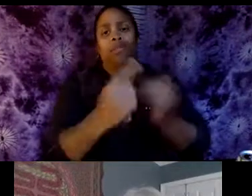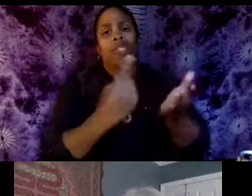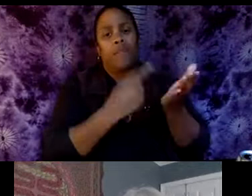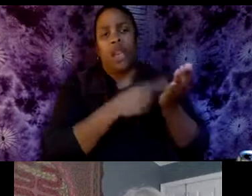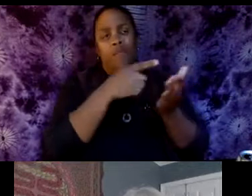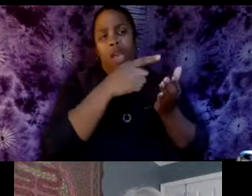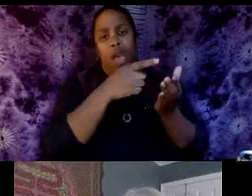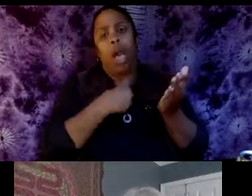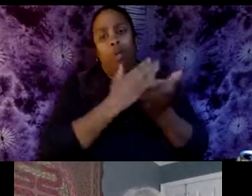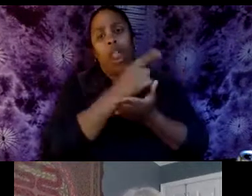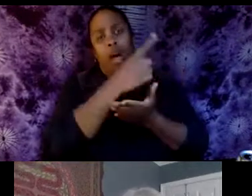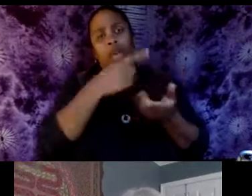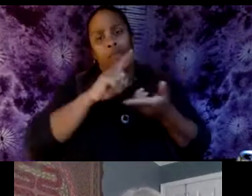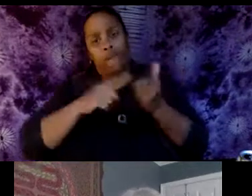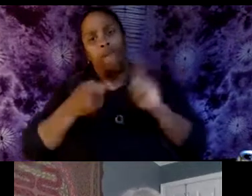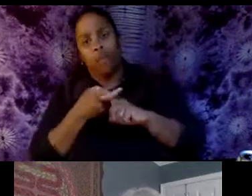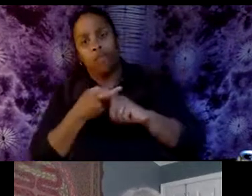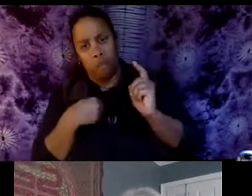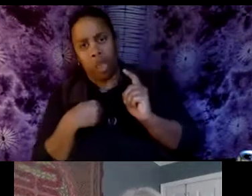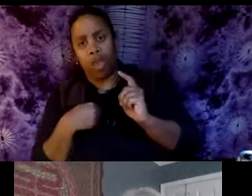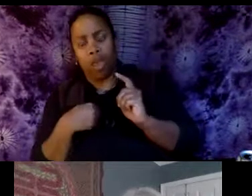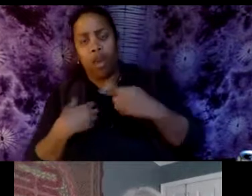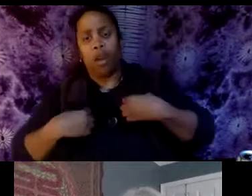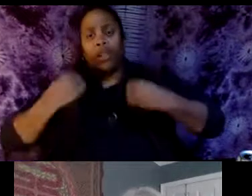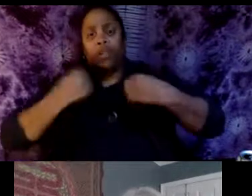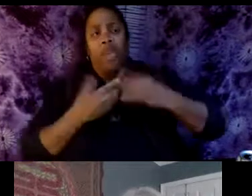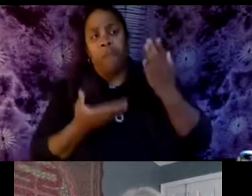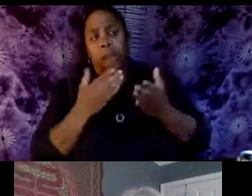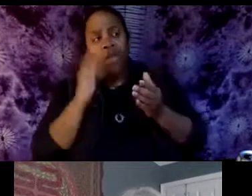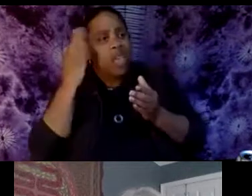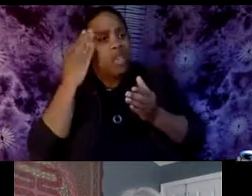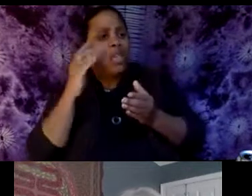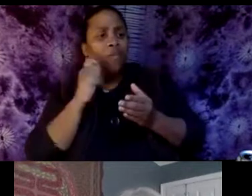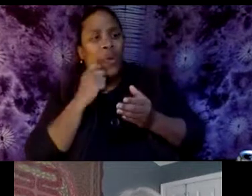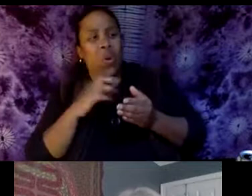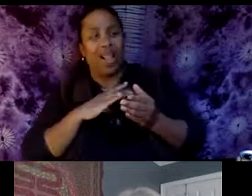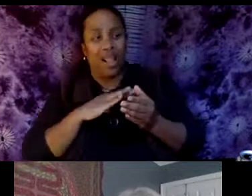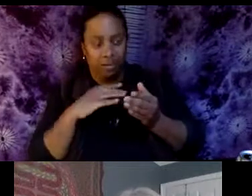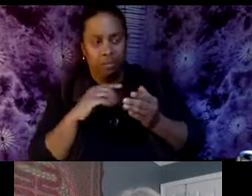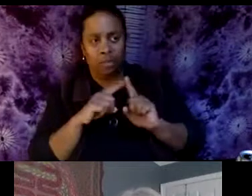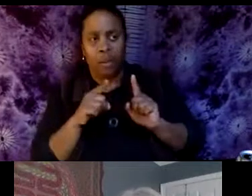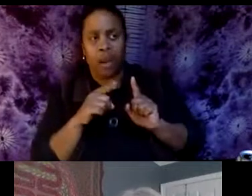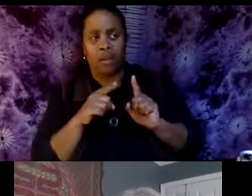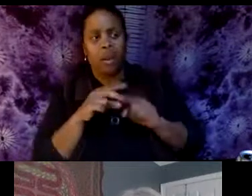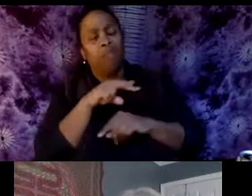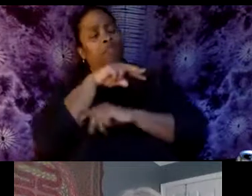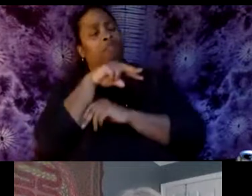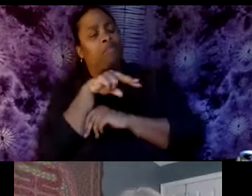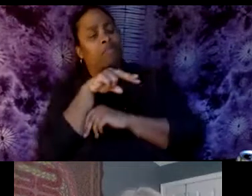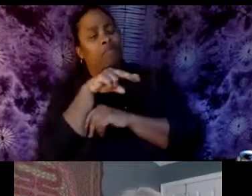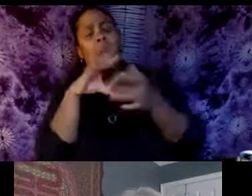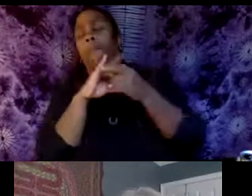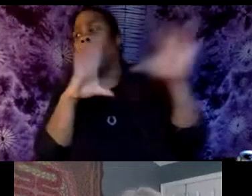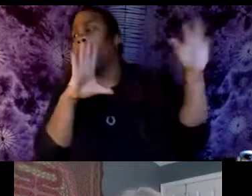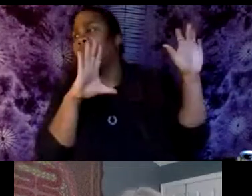who I don't know personally because they seem like they'd be cool. And so, yeah, I just let them go. I just